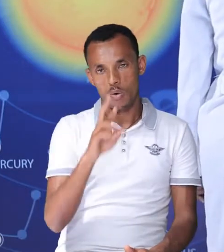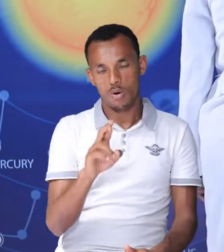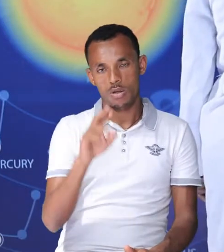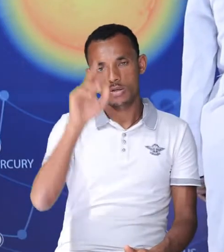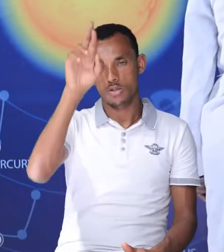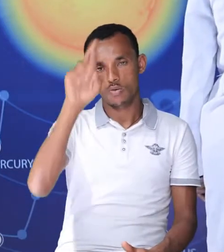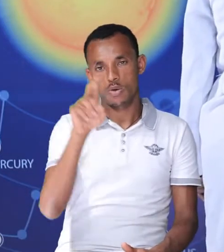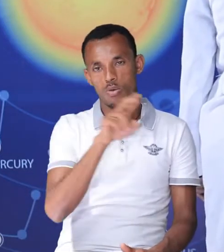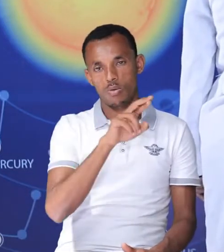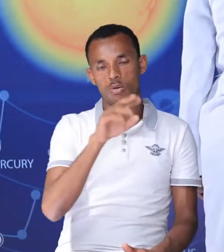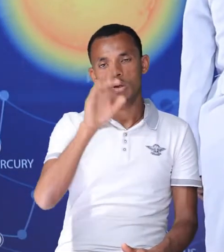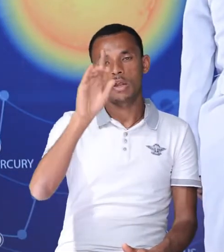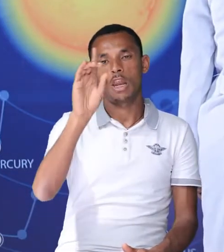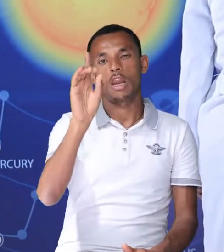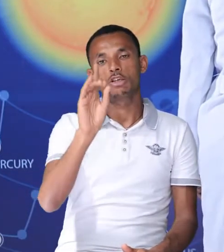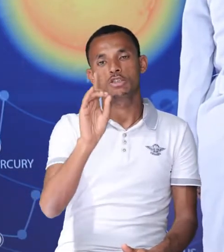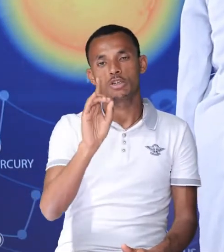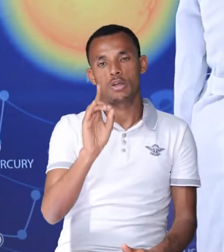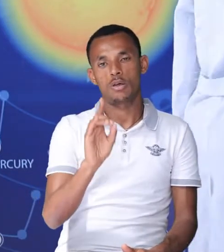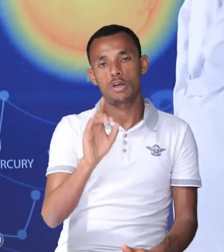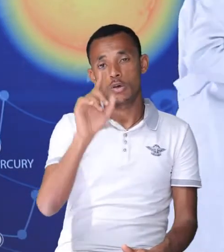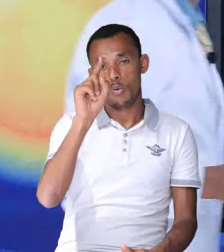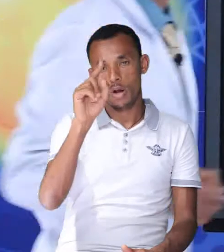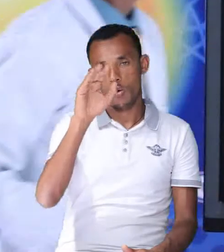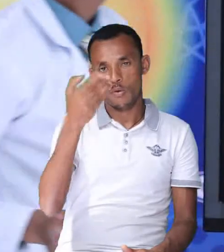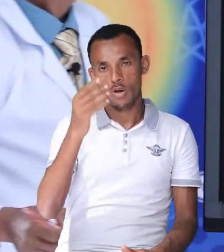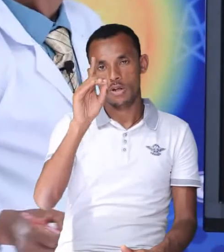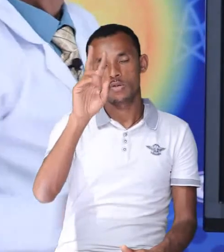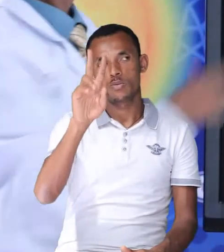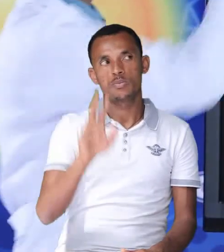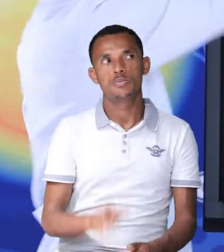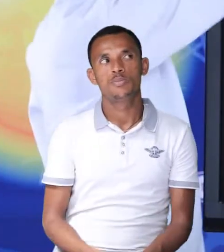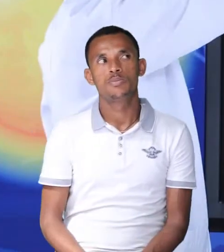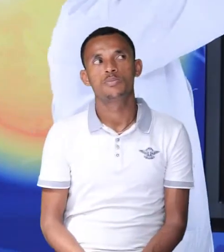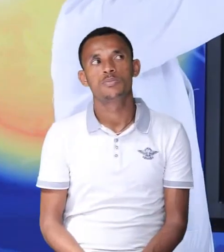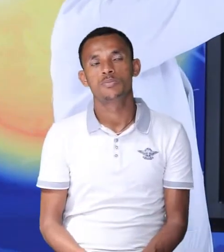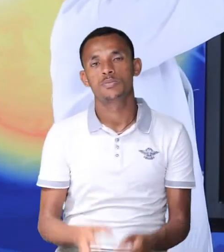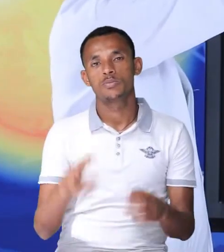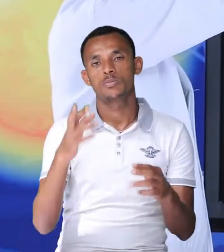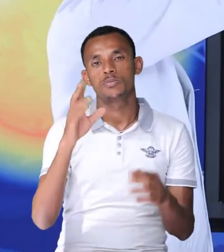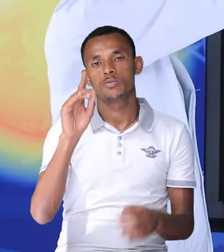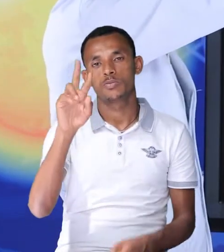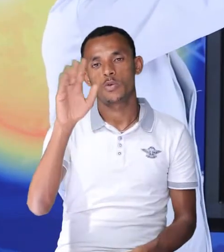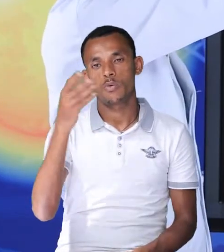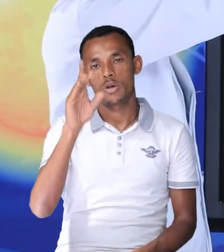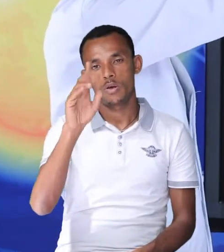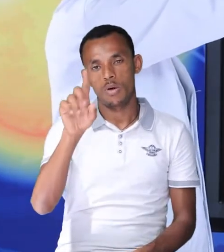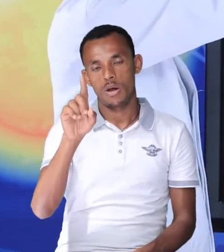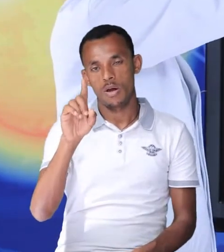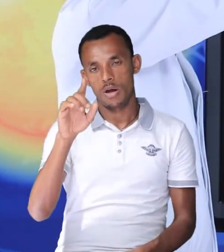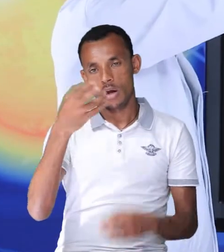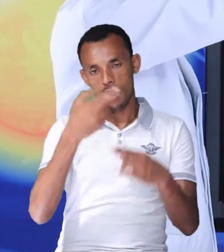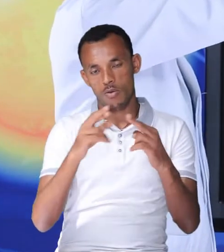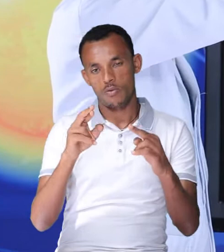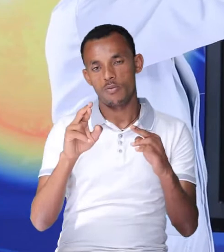square root of density over density 1. So rate of a gas